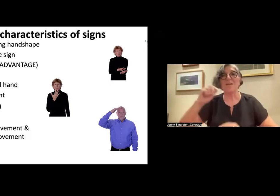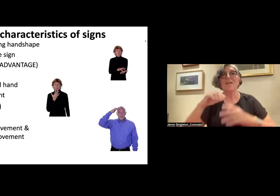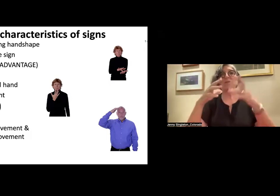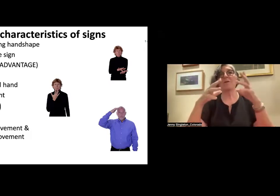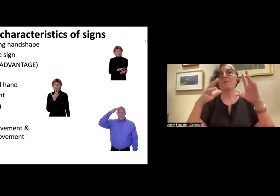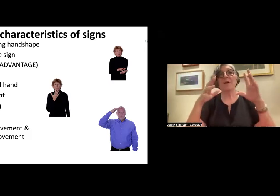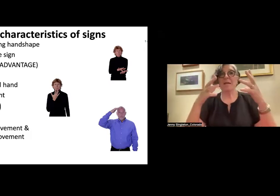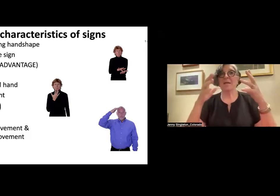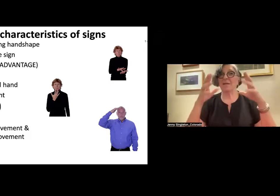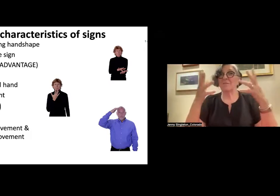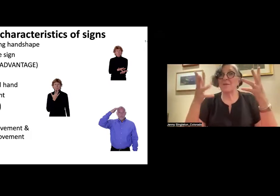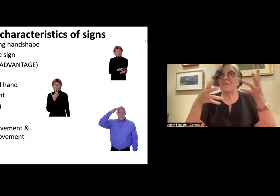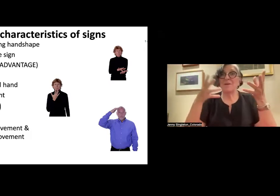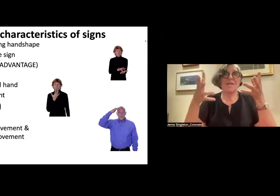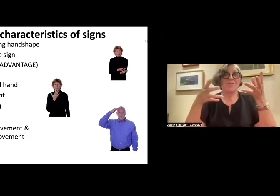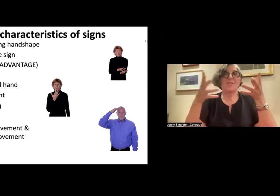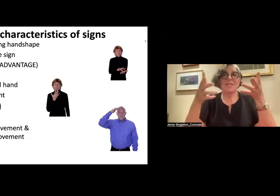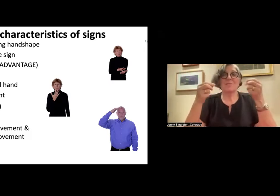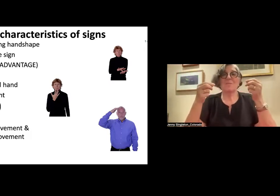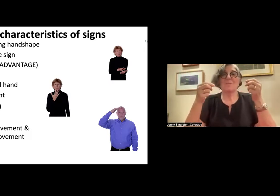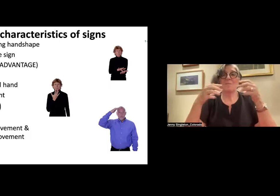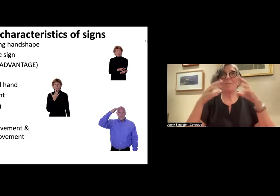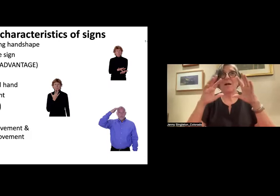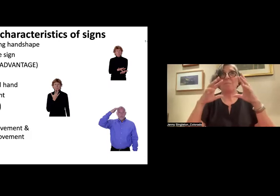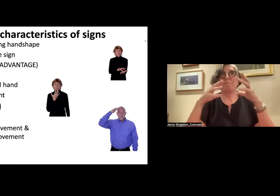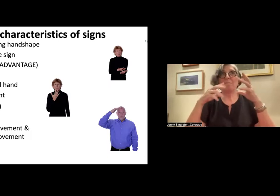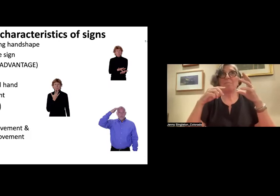fingers. So, so that's a very interesting